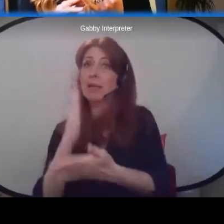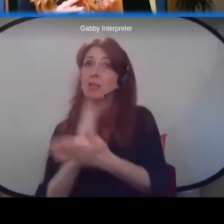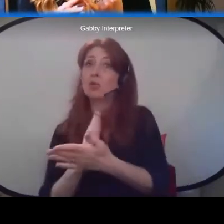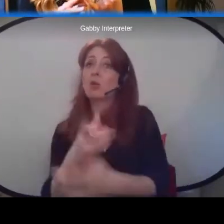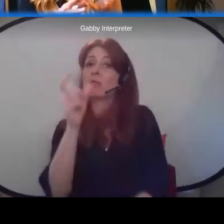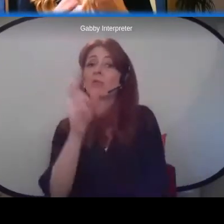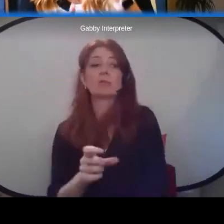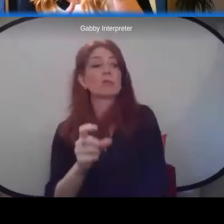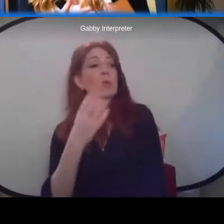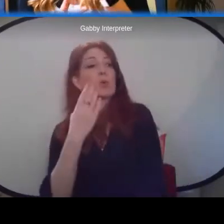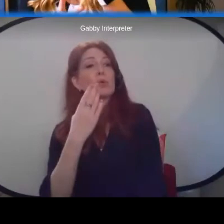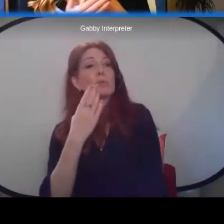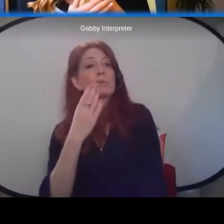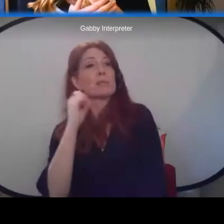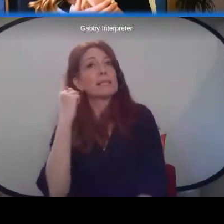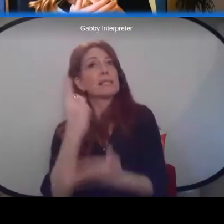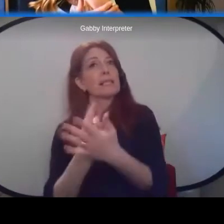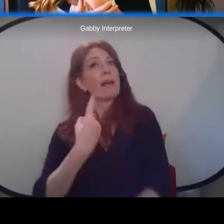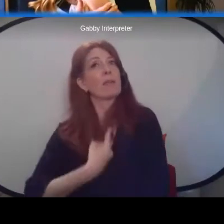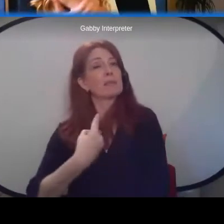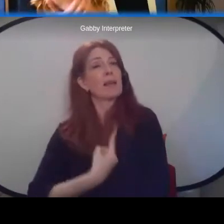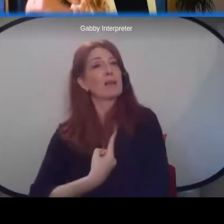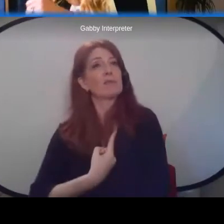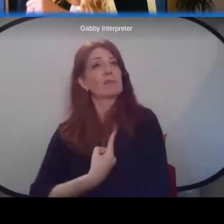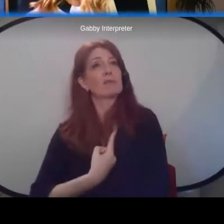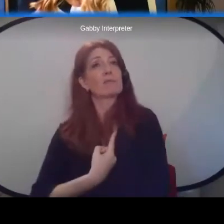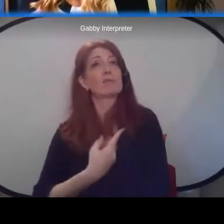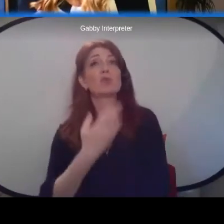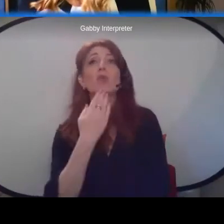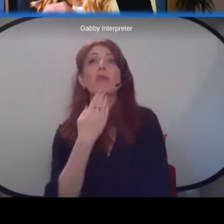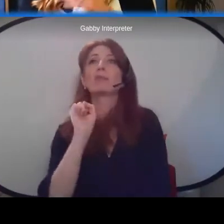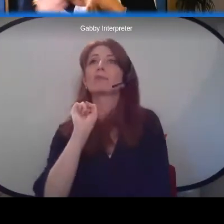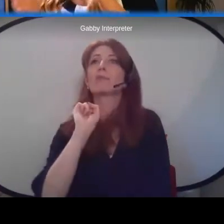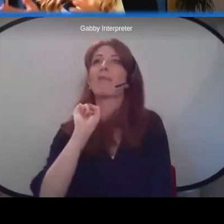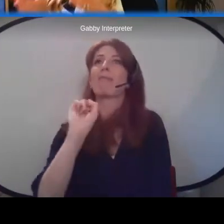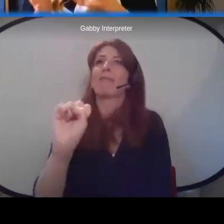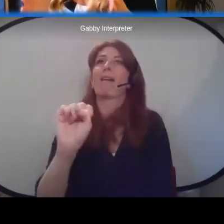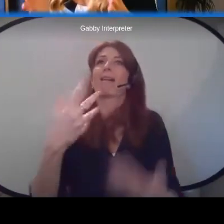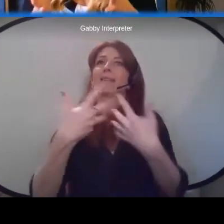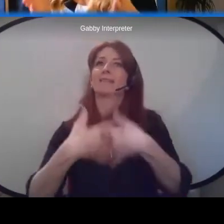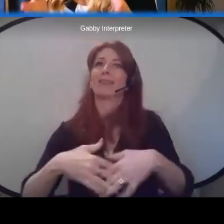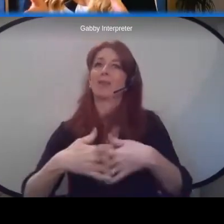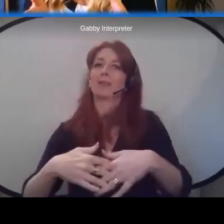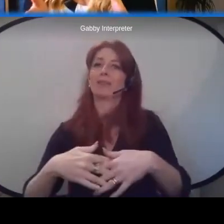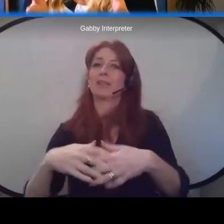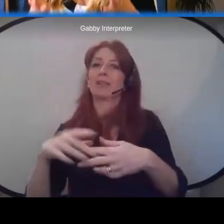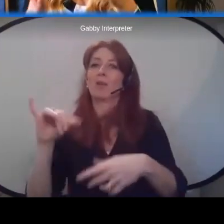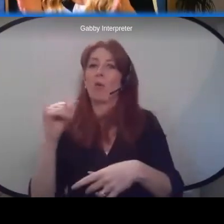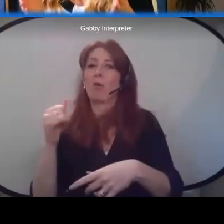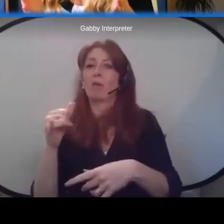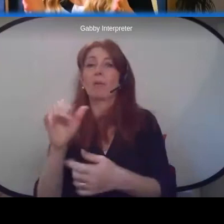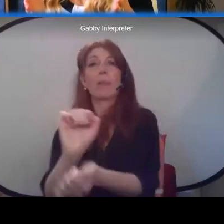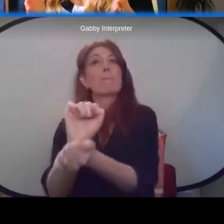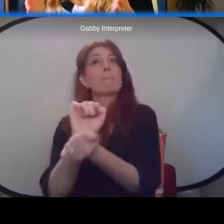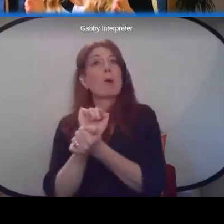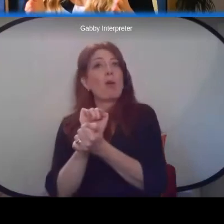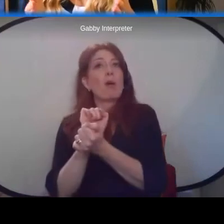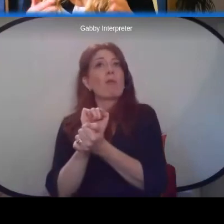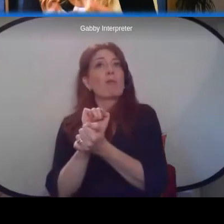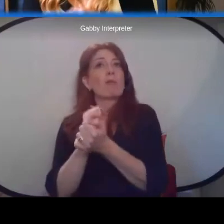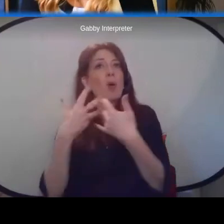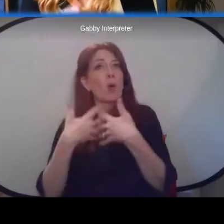decision themselves, that they use their own physical technology, or that they can rent or borrow a piece of that